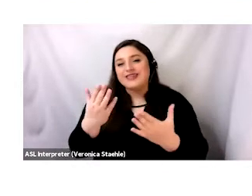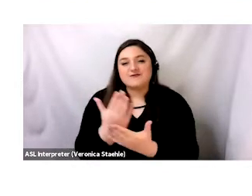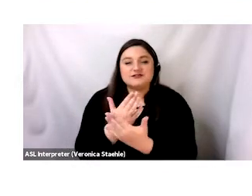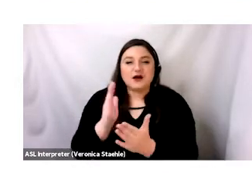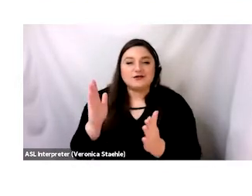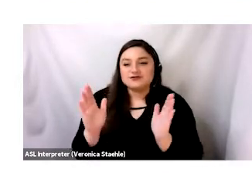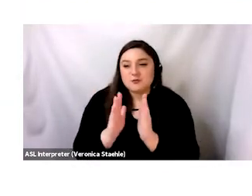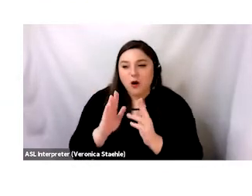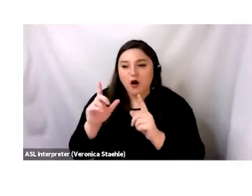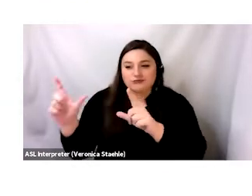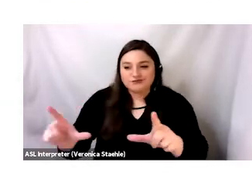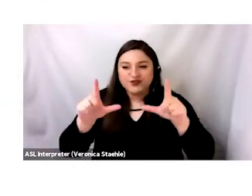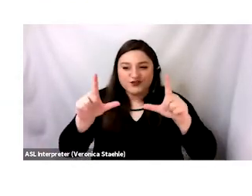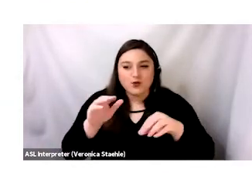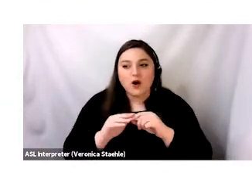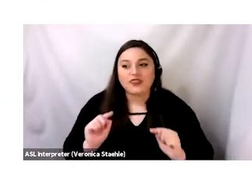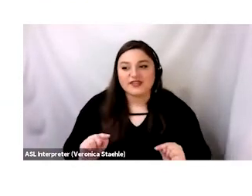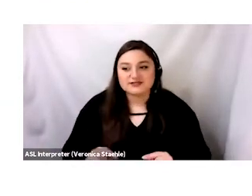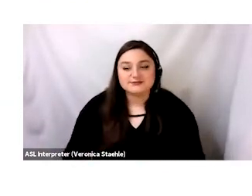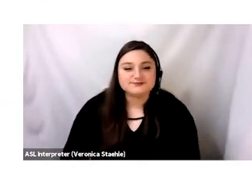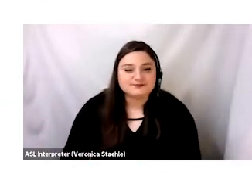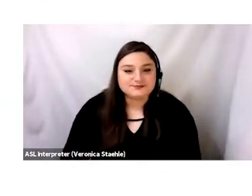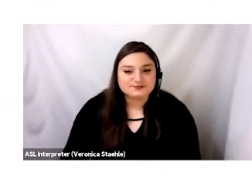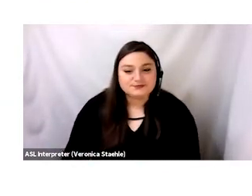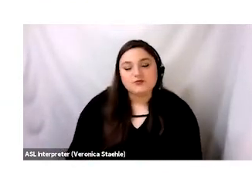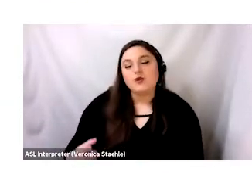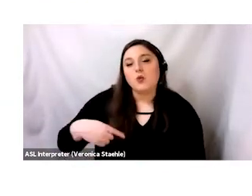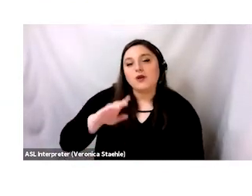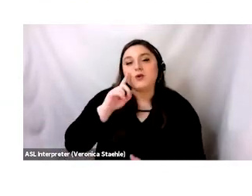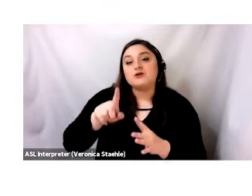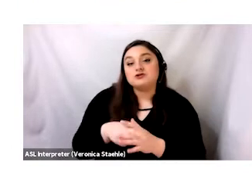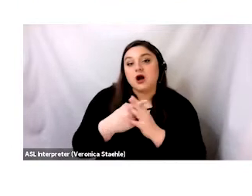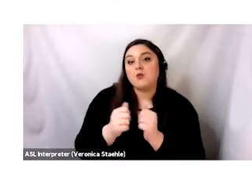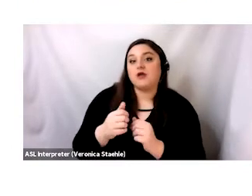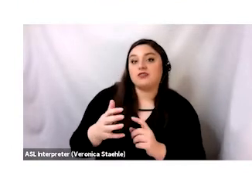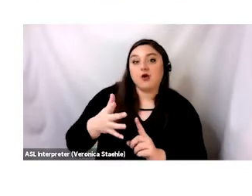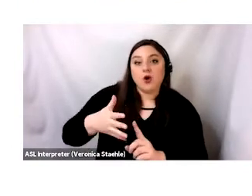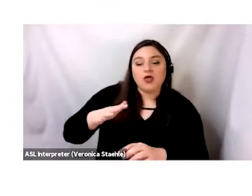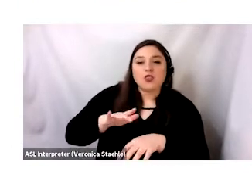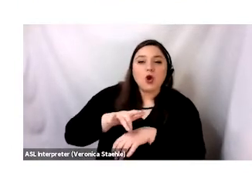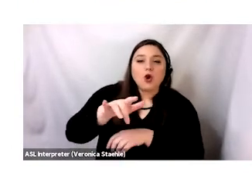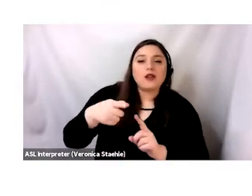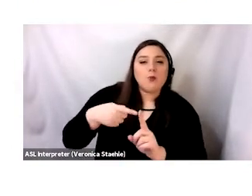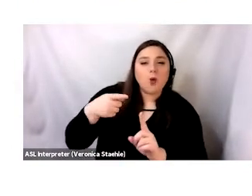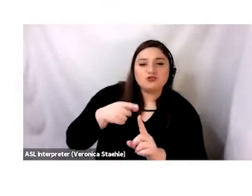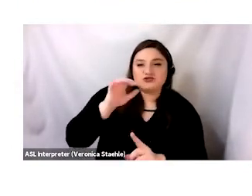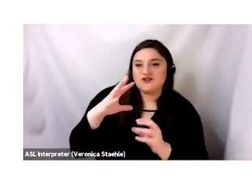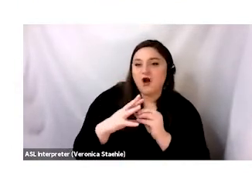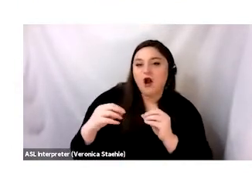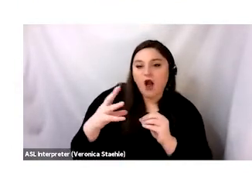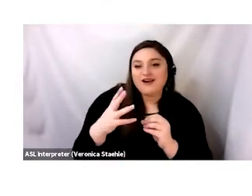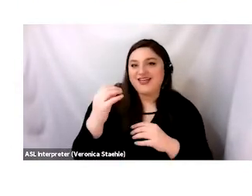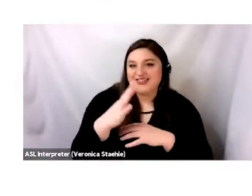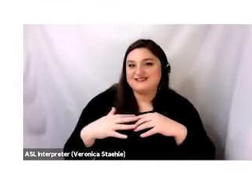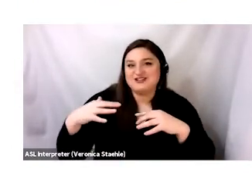of this plant. So we're going to start with the early origins of cotton and indigenous cultivation, which is